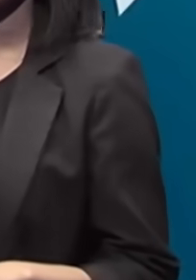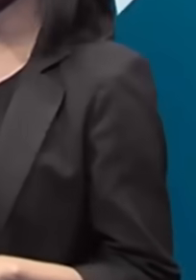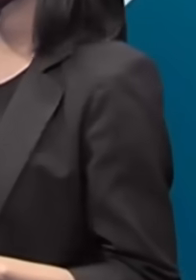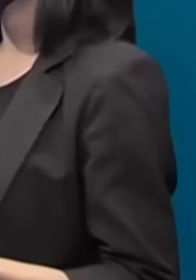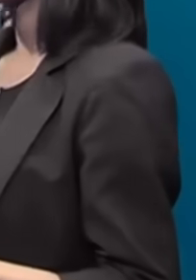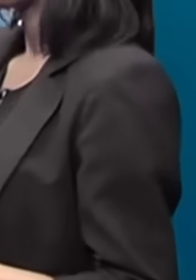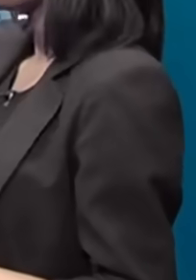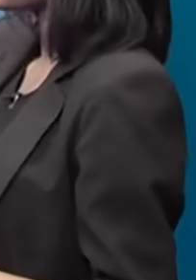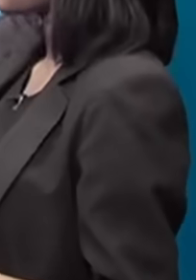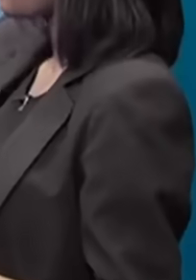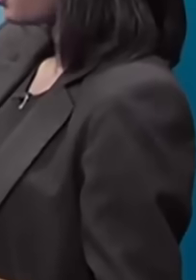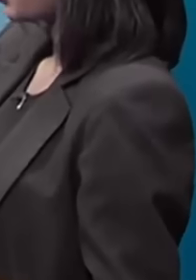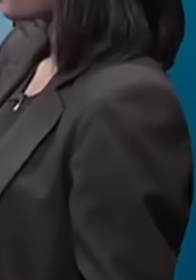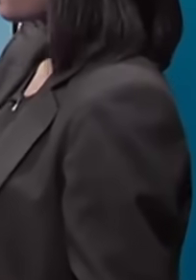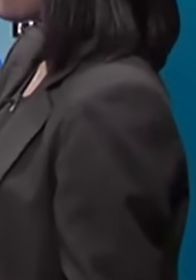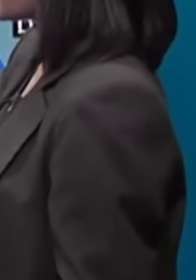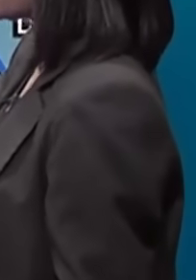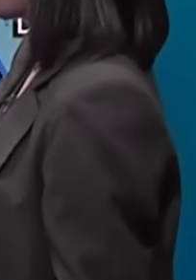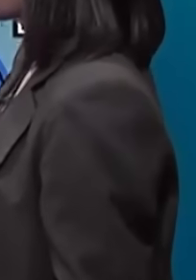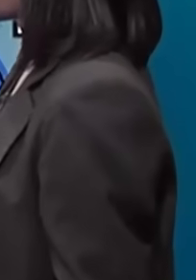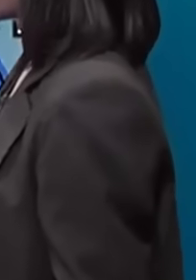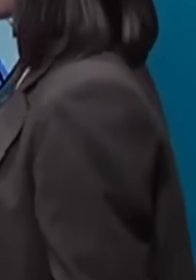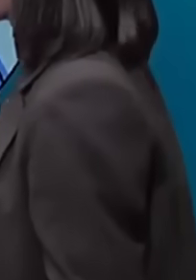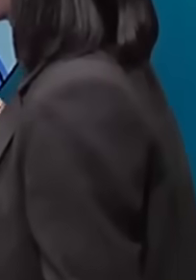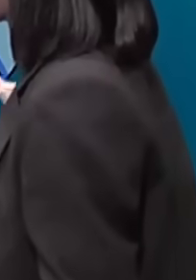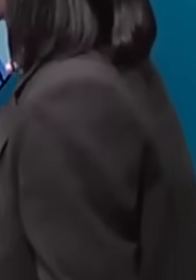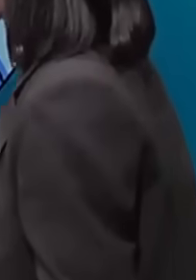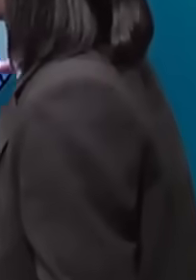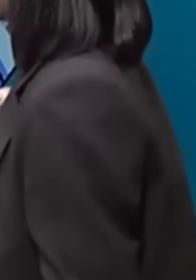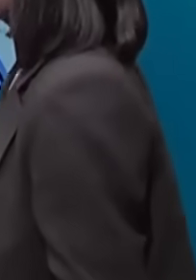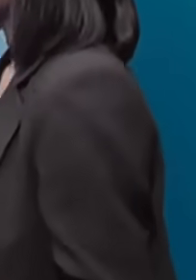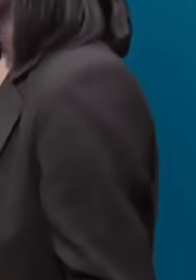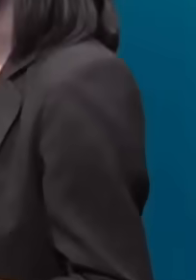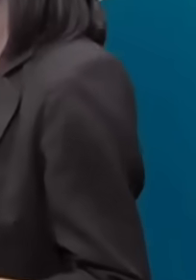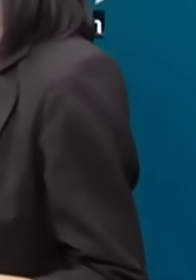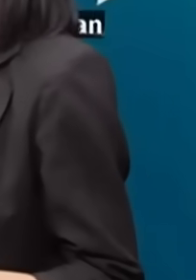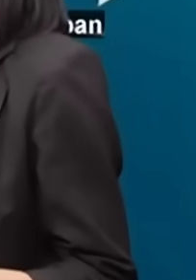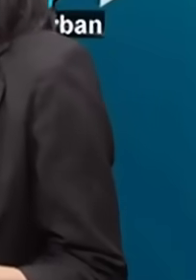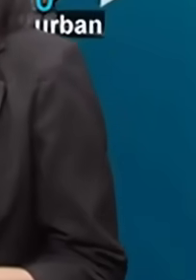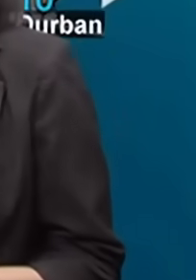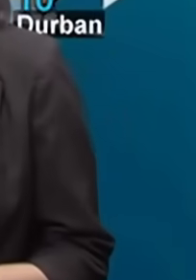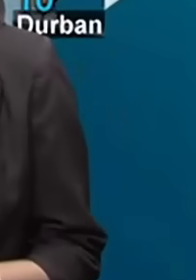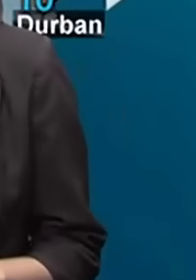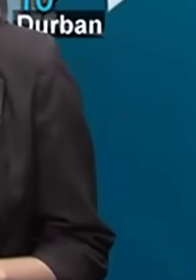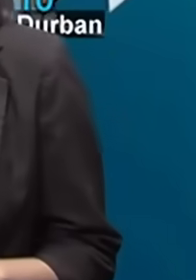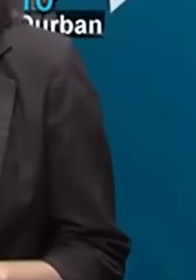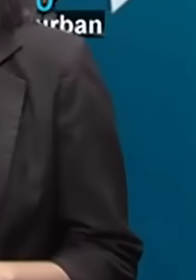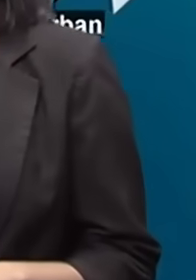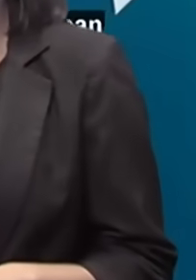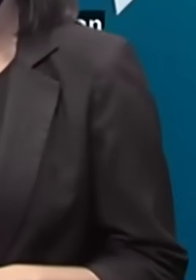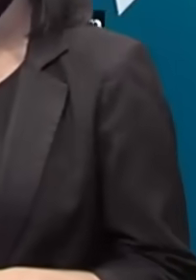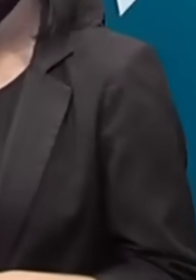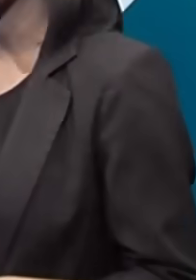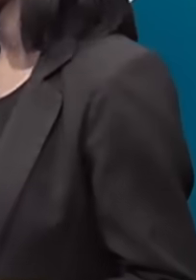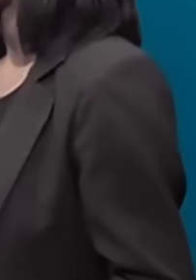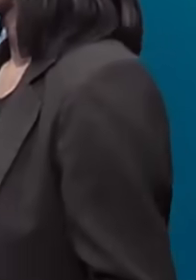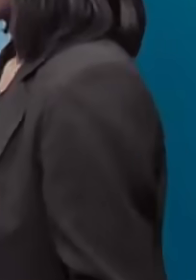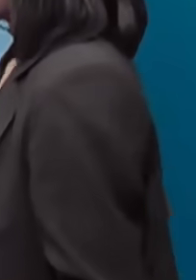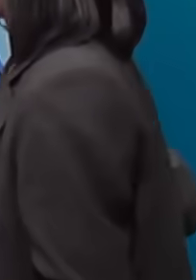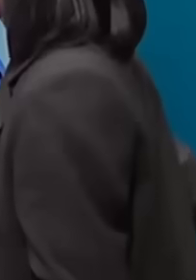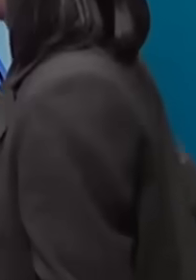di le 30 karolo ya Free State go ya ko karolong ya KwaZulu-Natal le yone tla nna le gone go itemogela pula diperesente di le